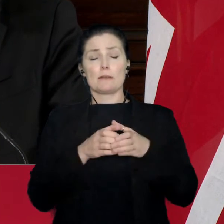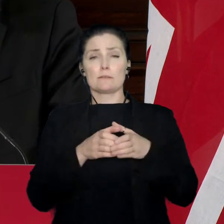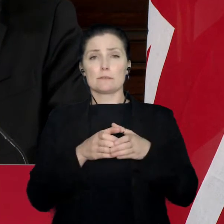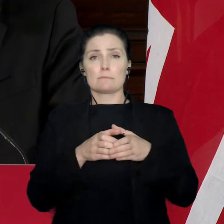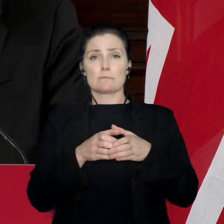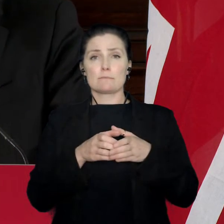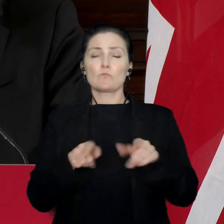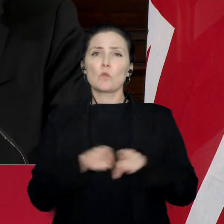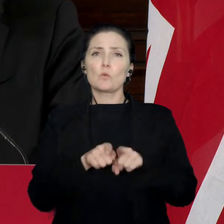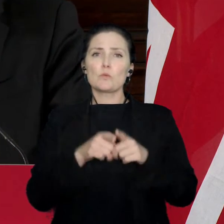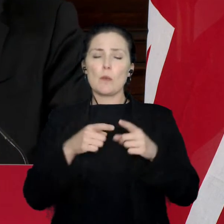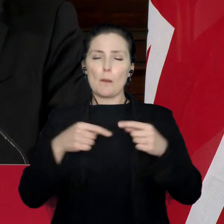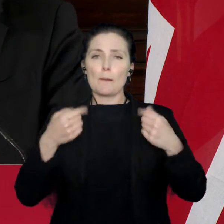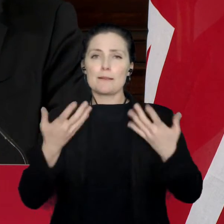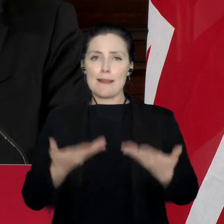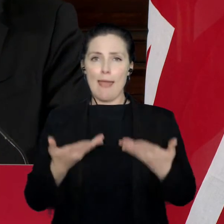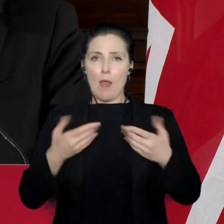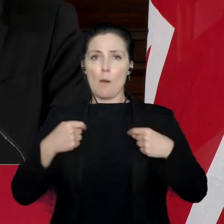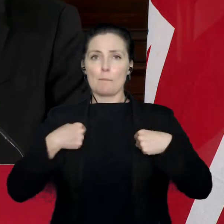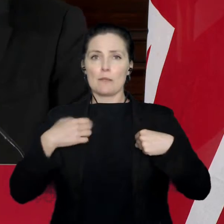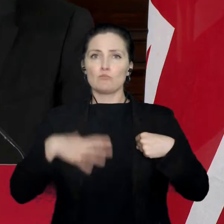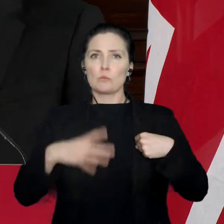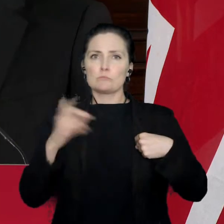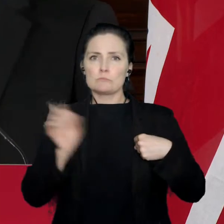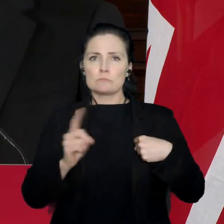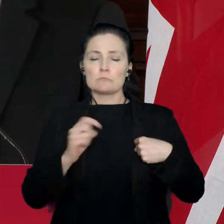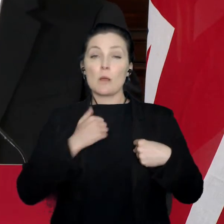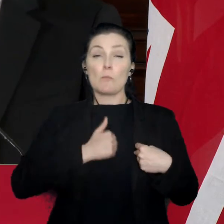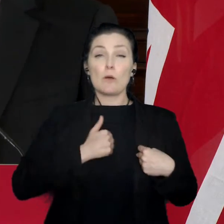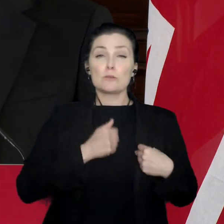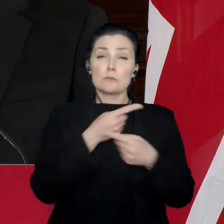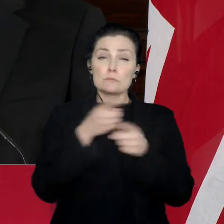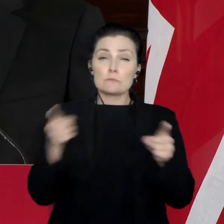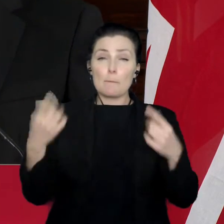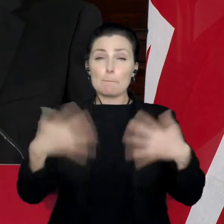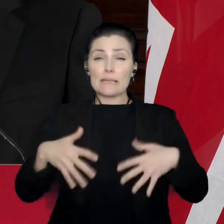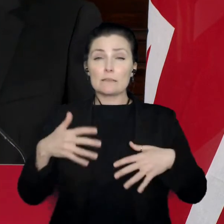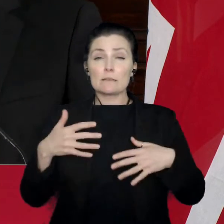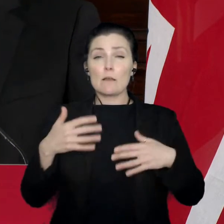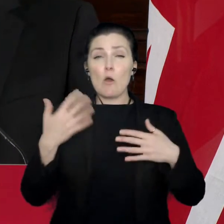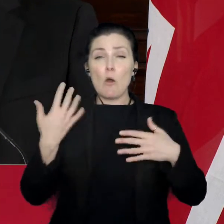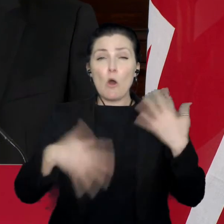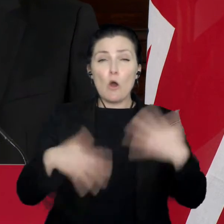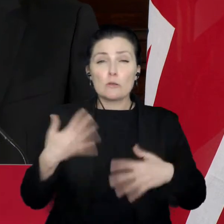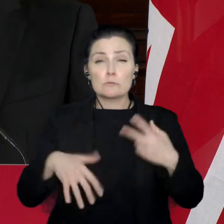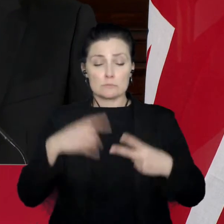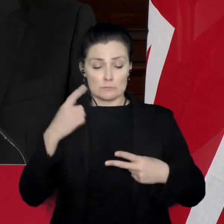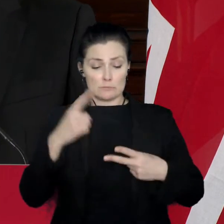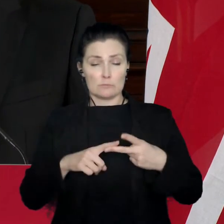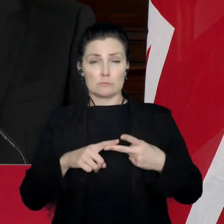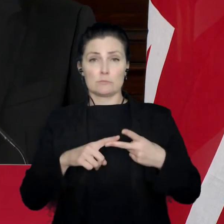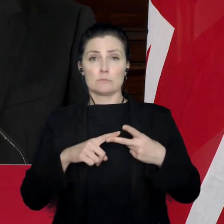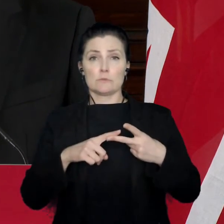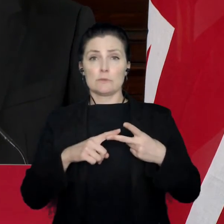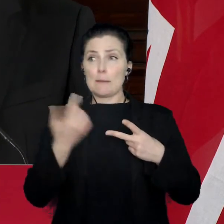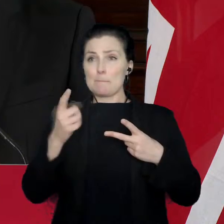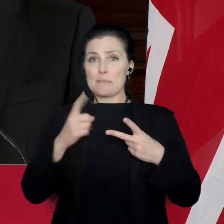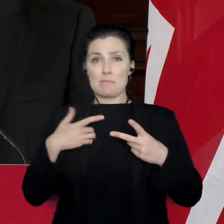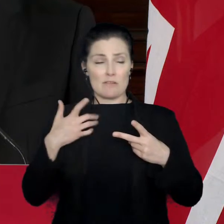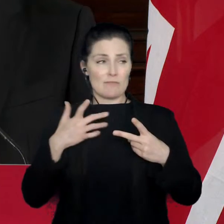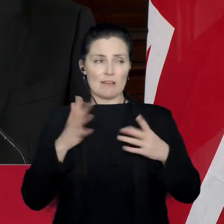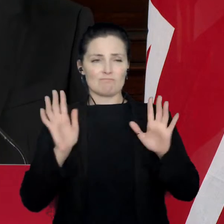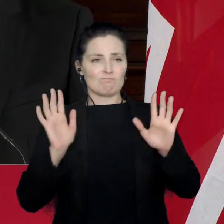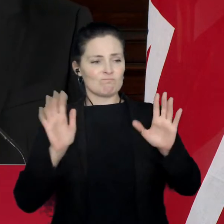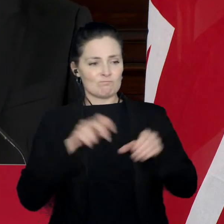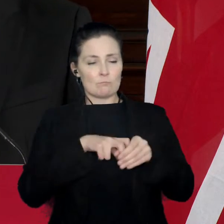hurt, to all those who were let down, to all those driven out of our party who no longer felt it was their home, who suffered the